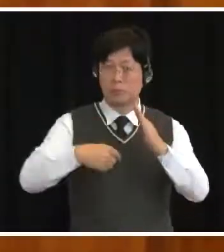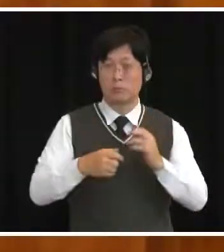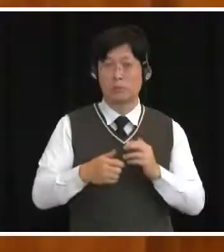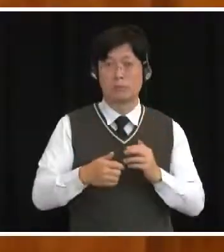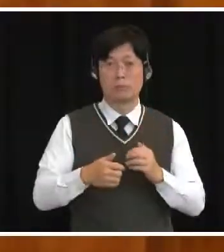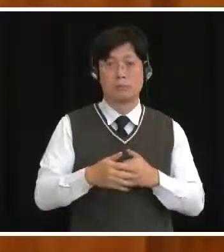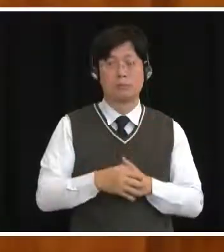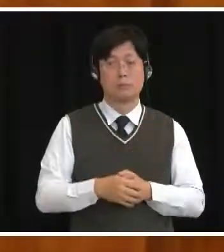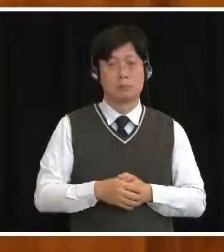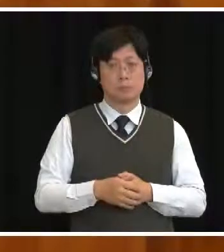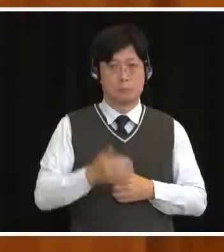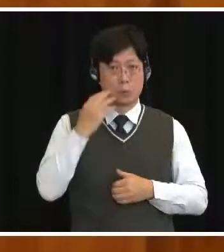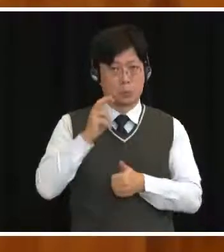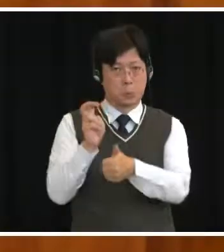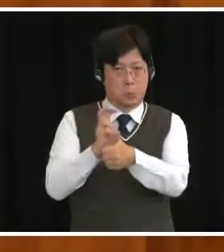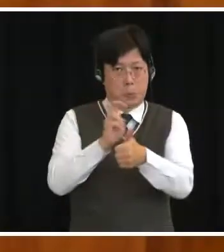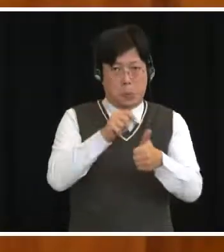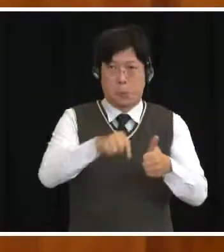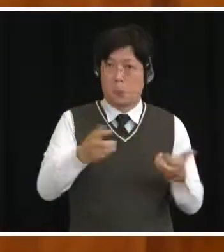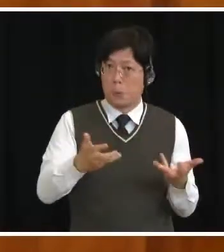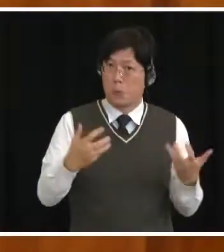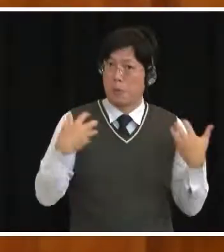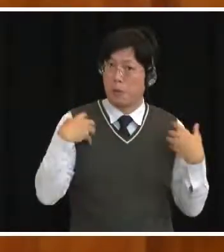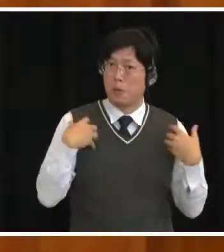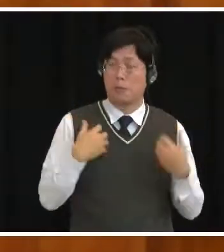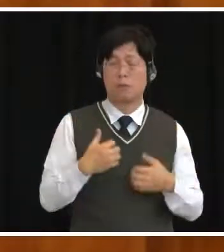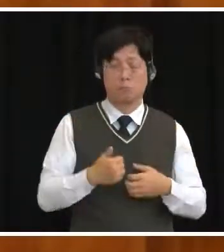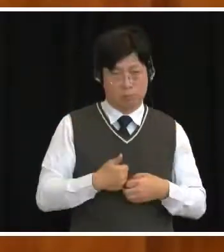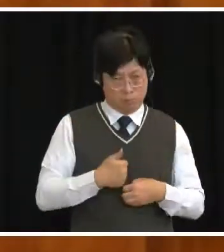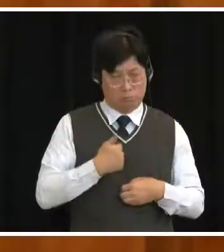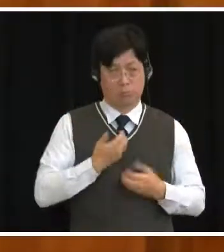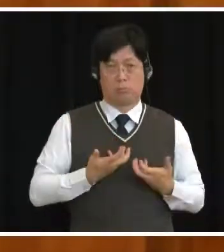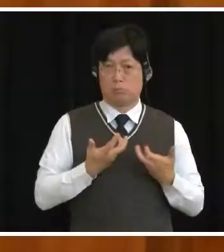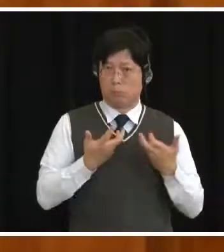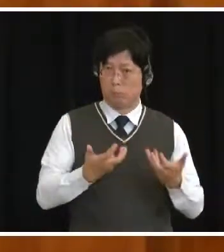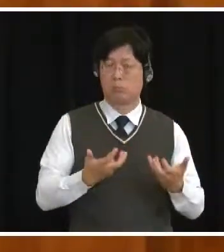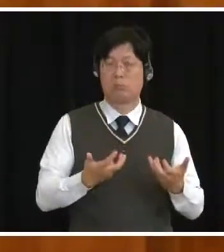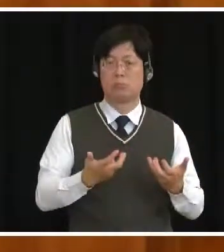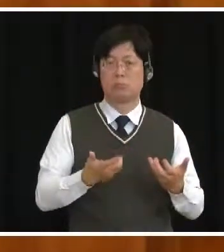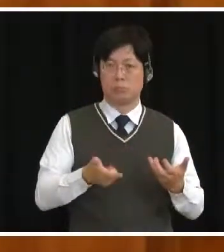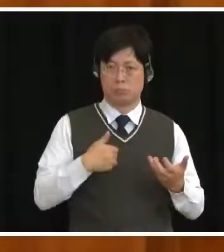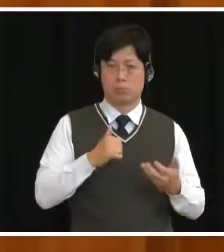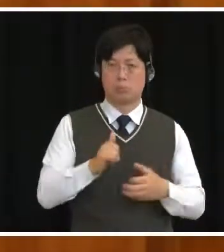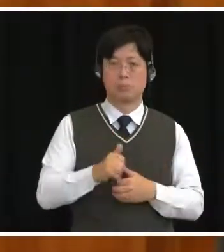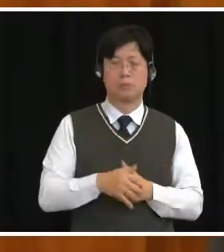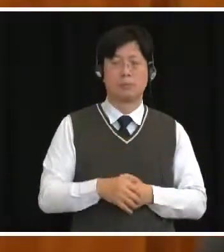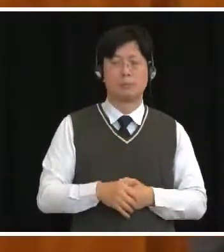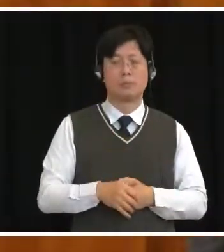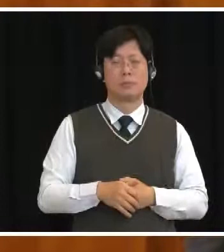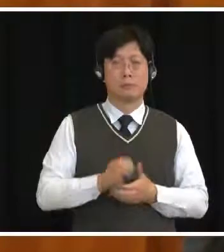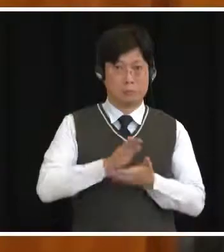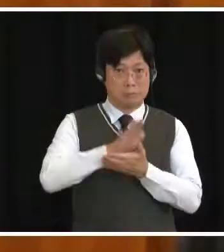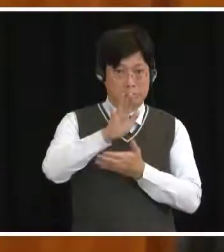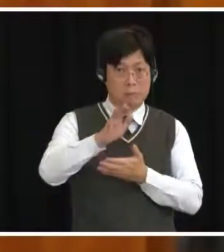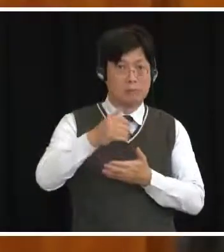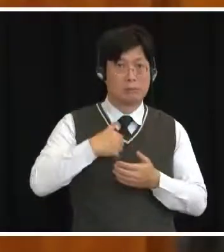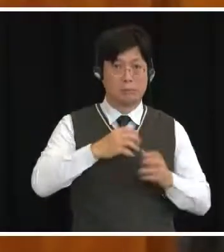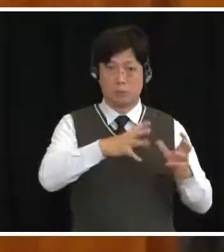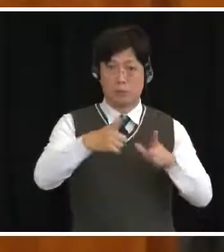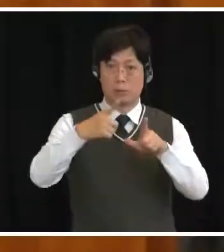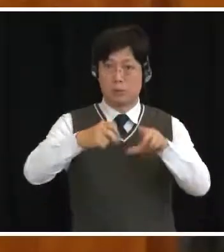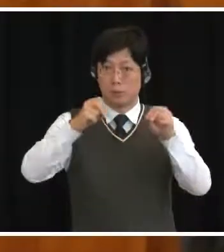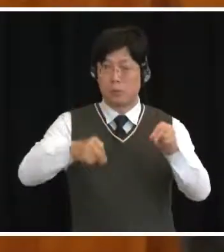are 89 of them in the past 4 years. So I think the control yuan is fulfilling its